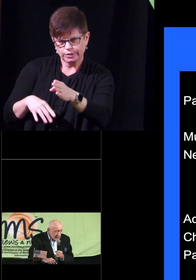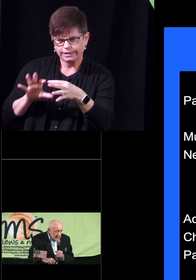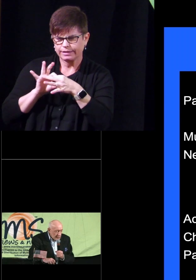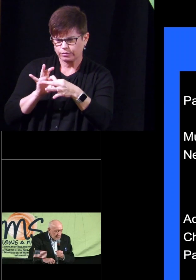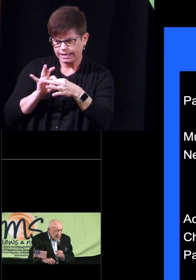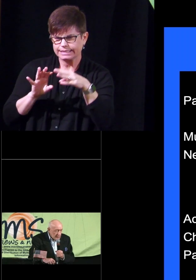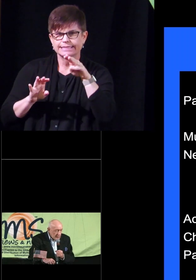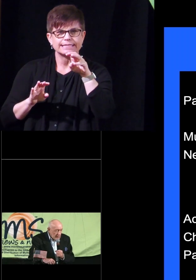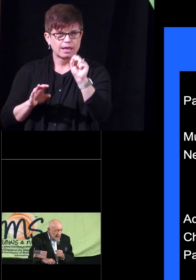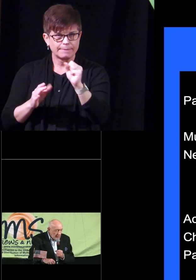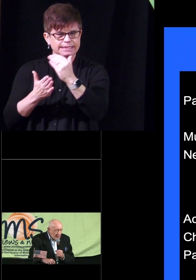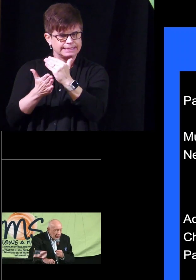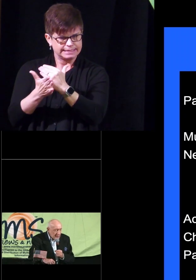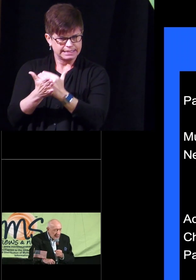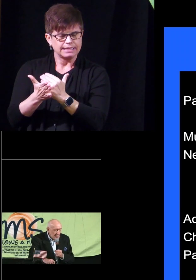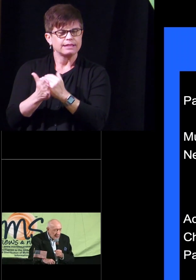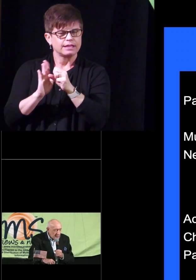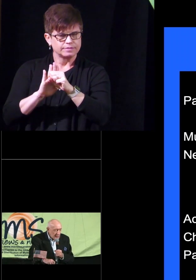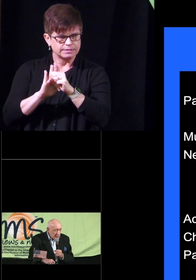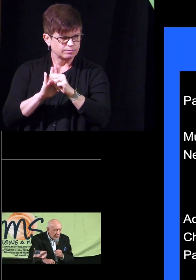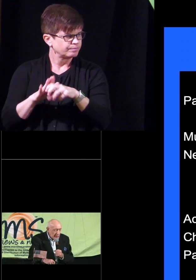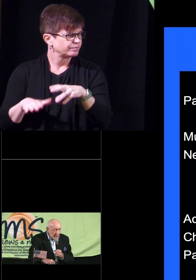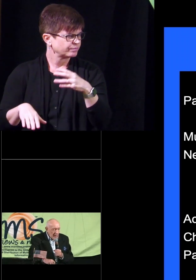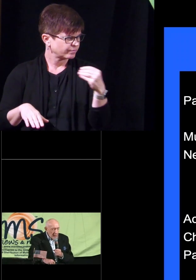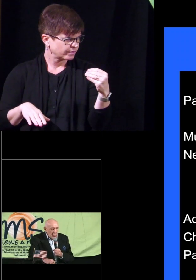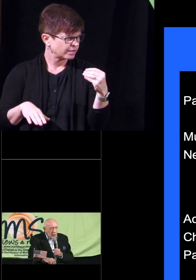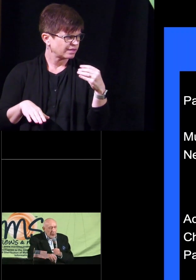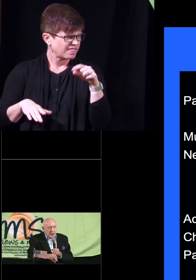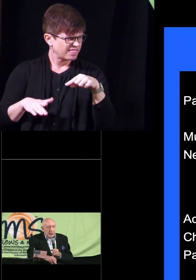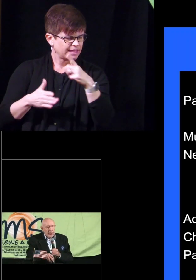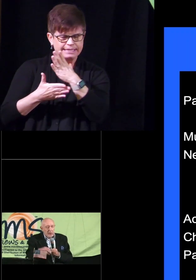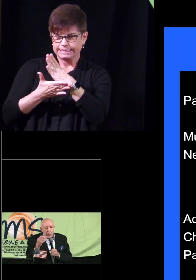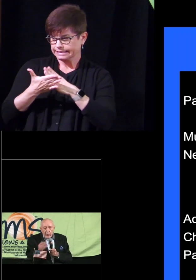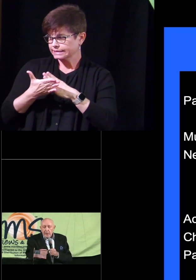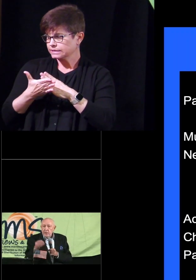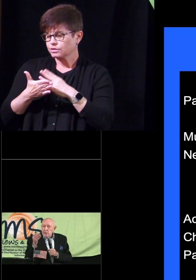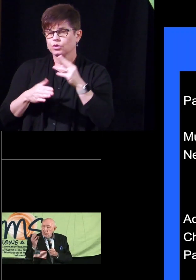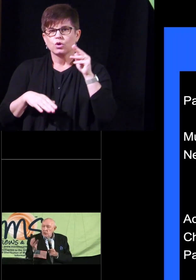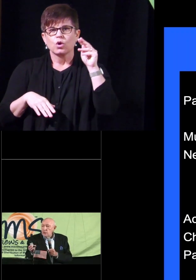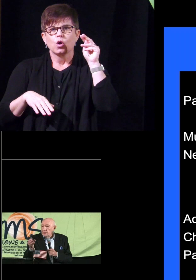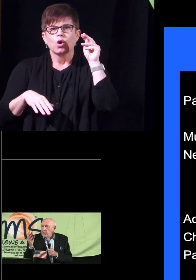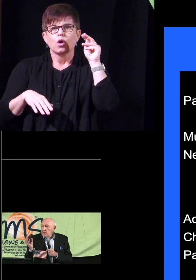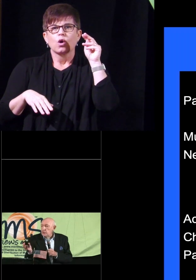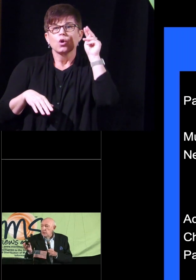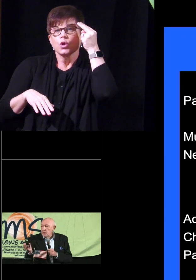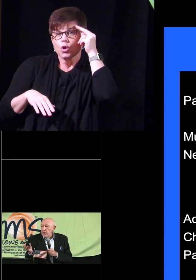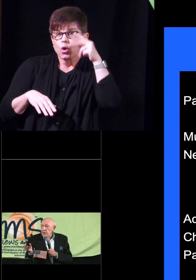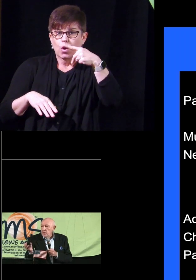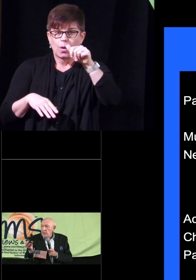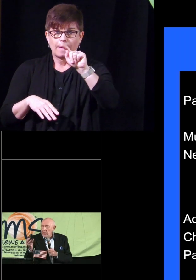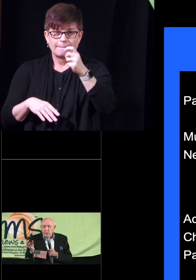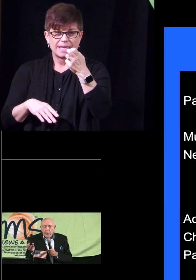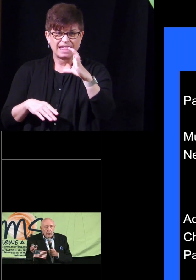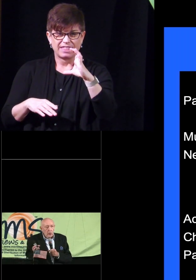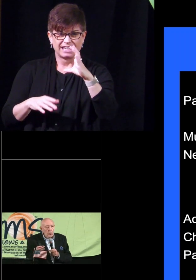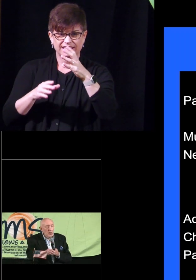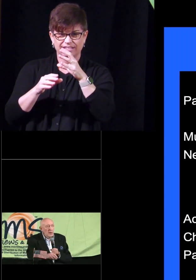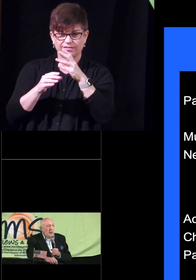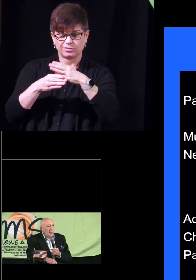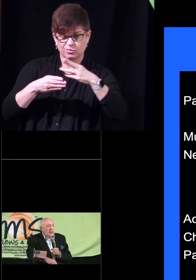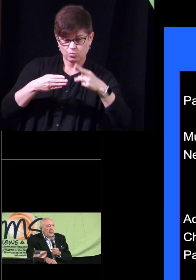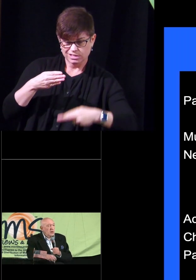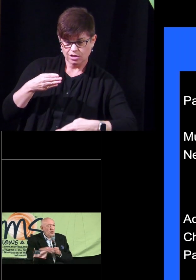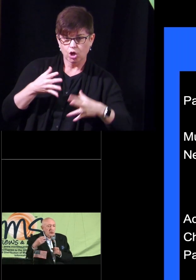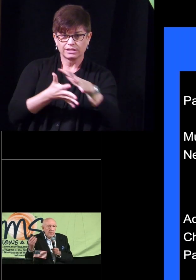did I list the symptoms? Maybe not there in that section, but neuropathic pain is directly the result of the damage to the brain and the spinal